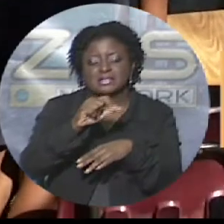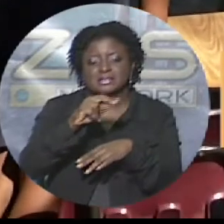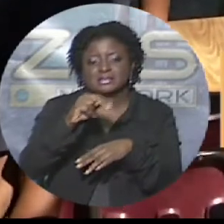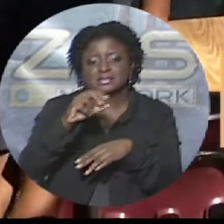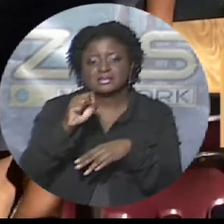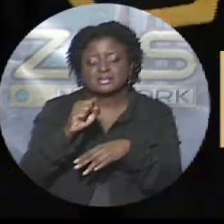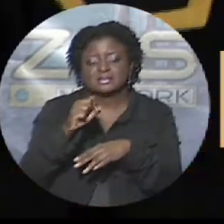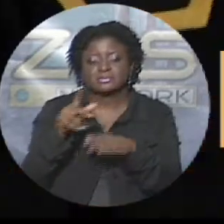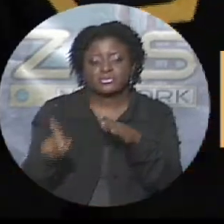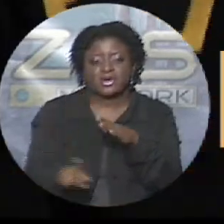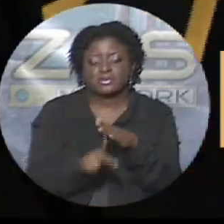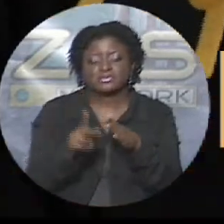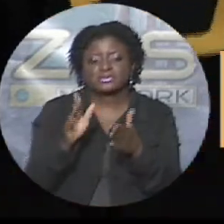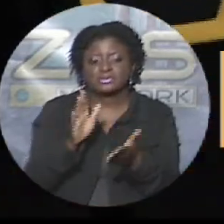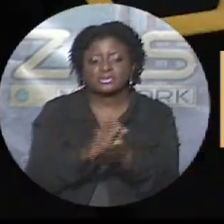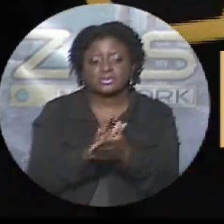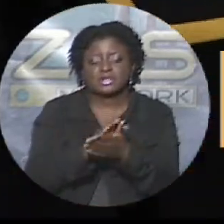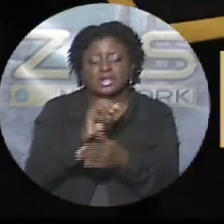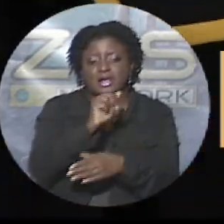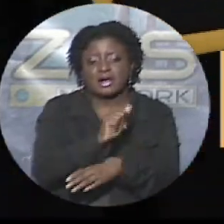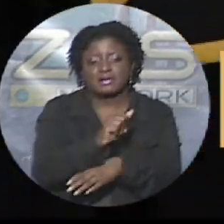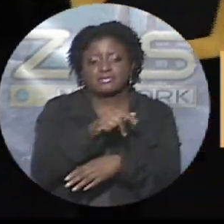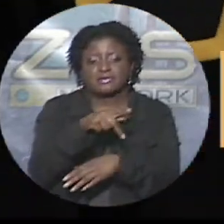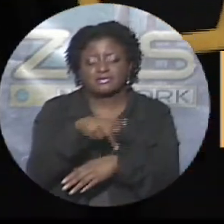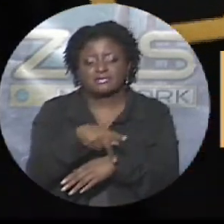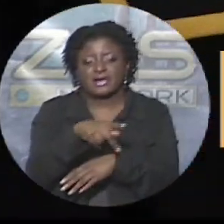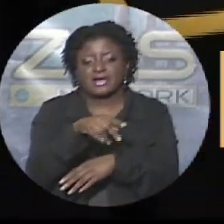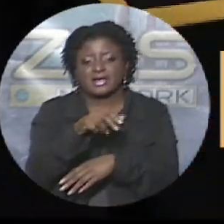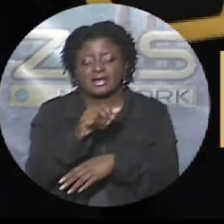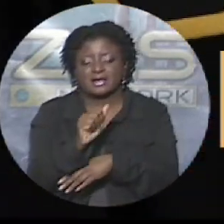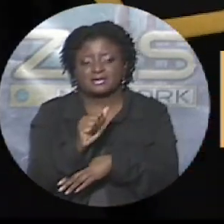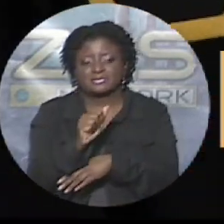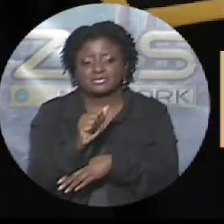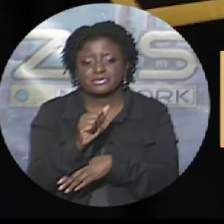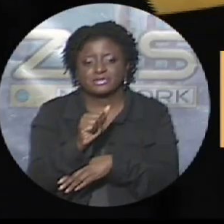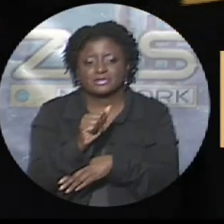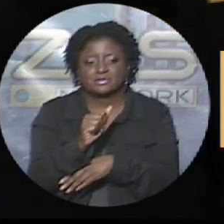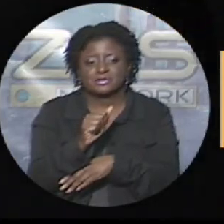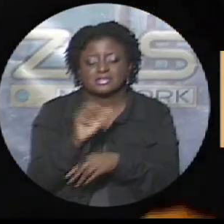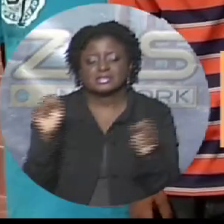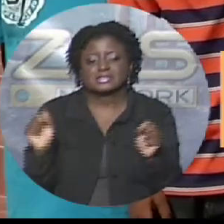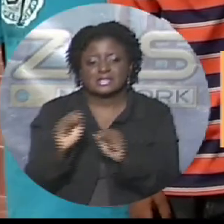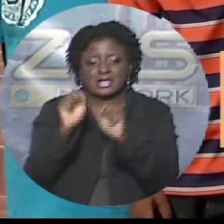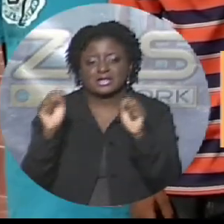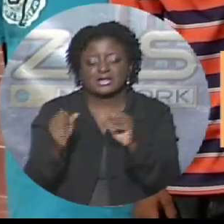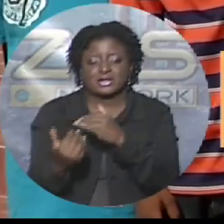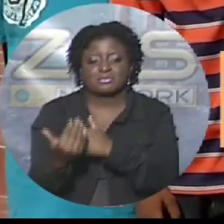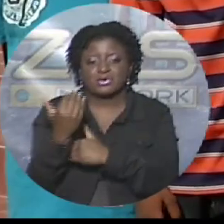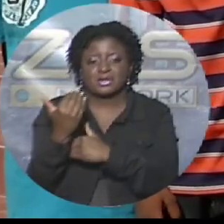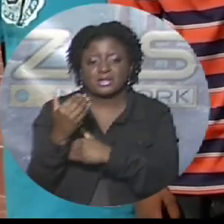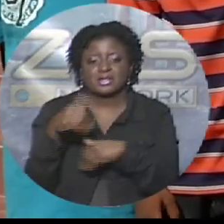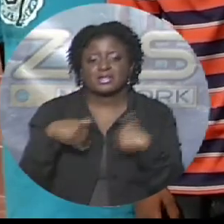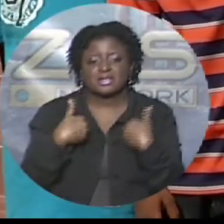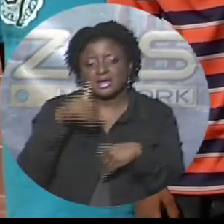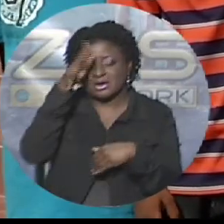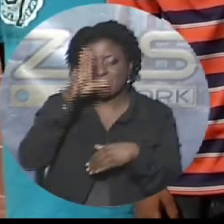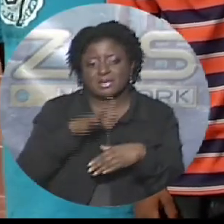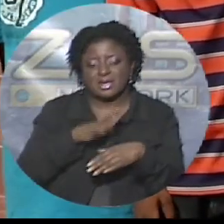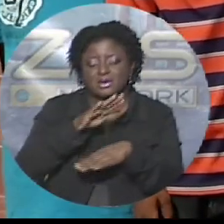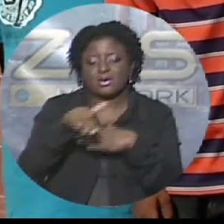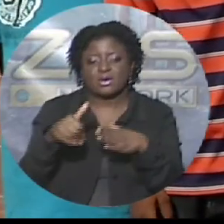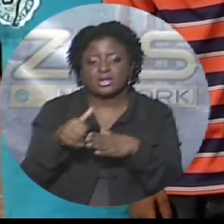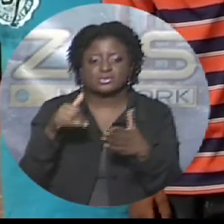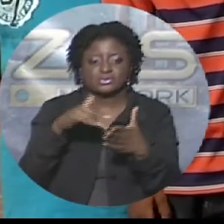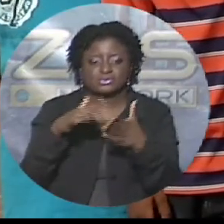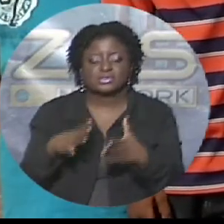sessions with brothers of the Alpha Phi Alpha fraternity Saturday morning. The young men are all students of the Sandilands Primary School and